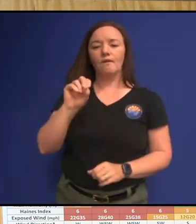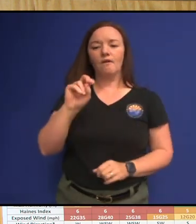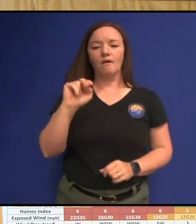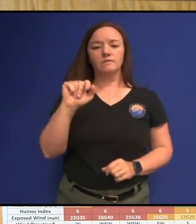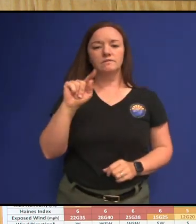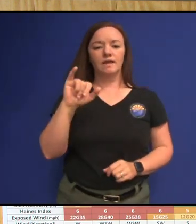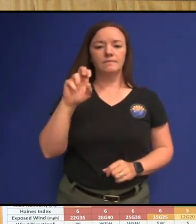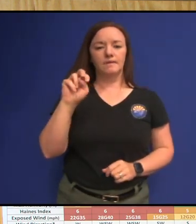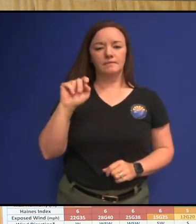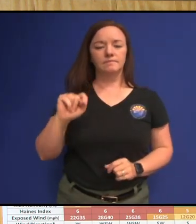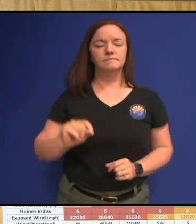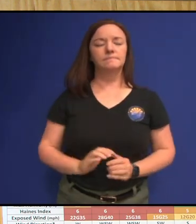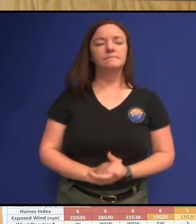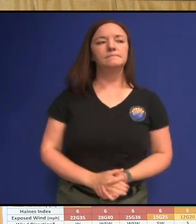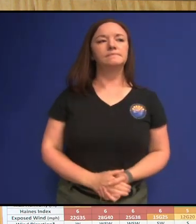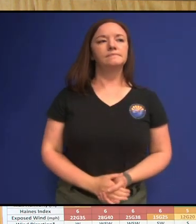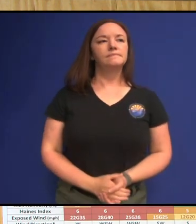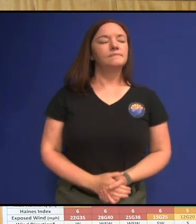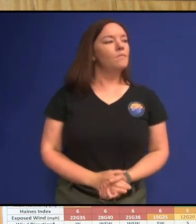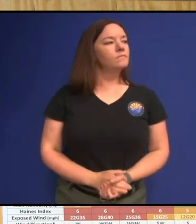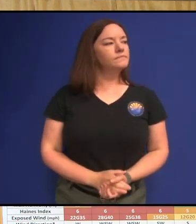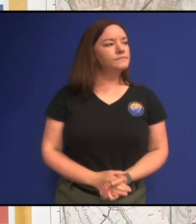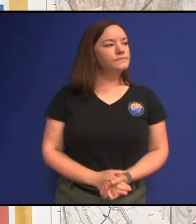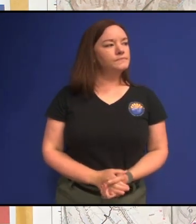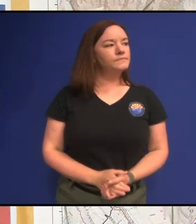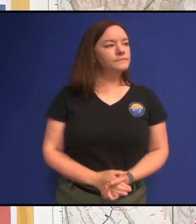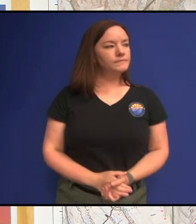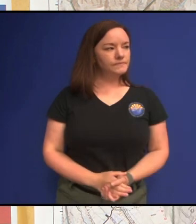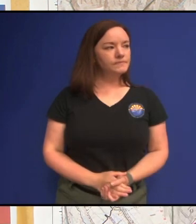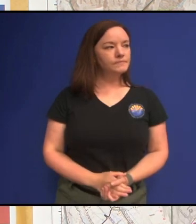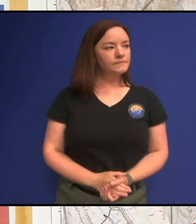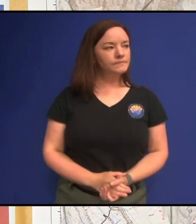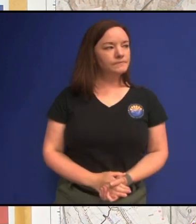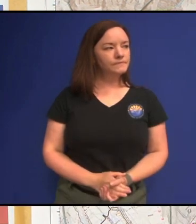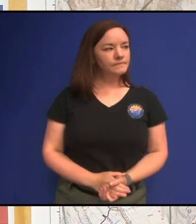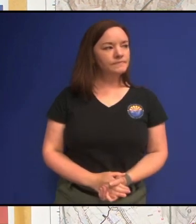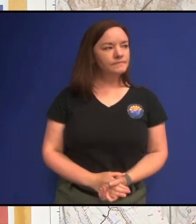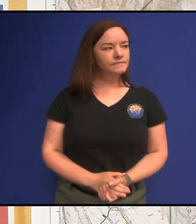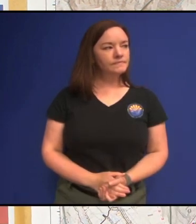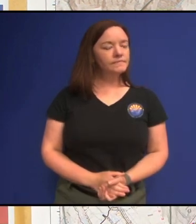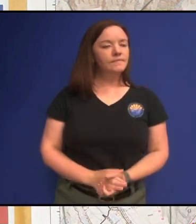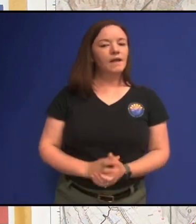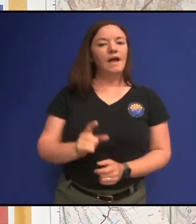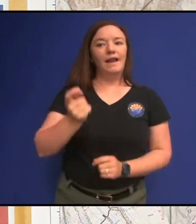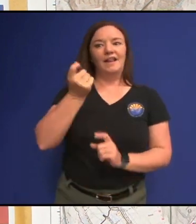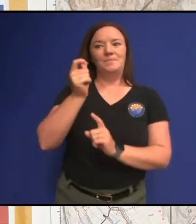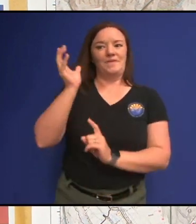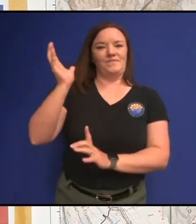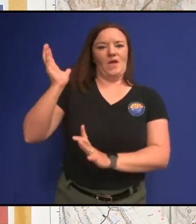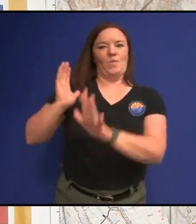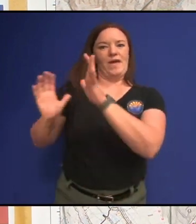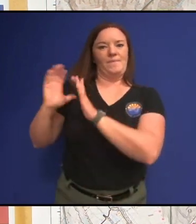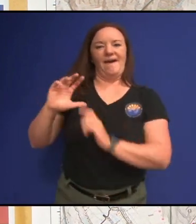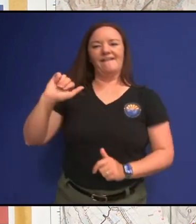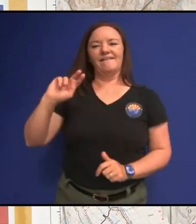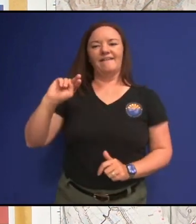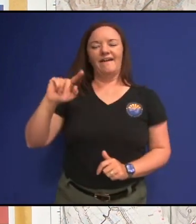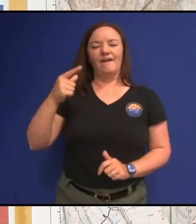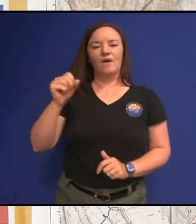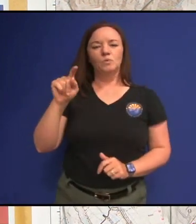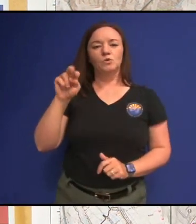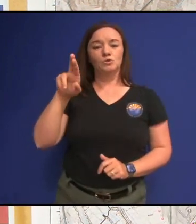so this is a little bit of the Wayback Time machine here from Angostura west